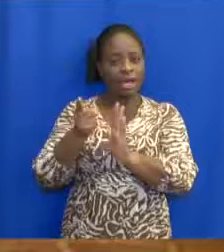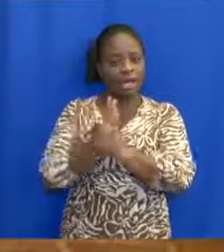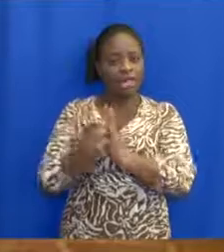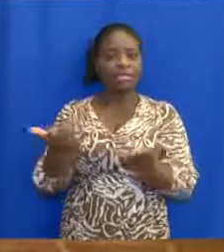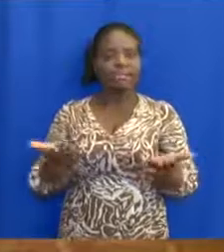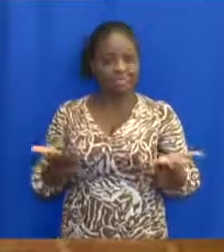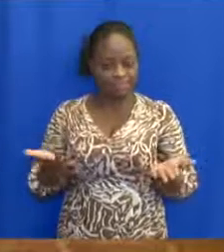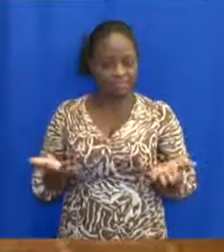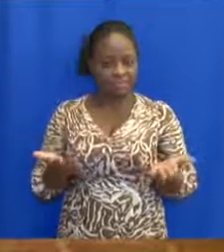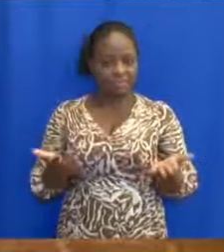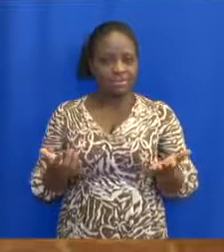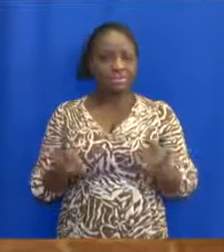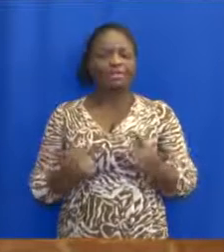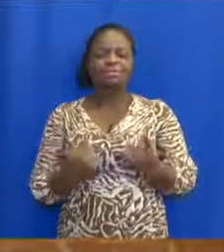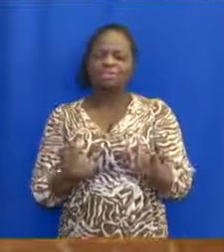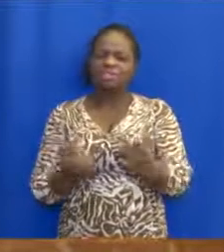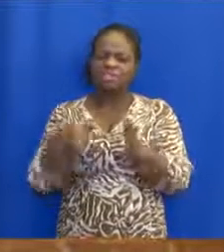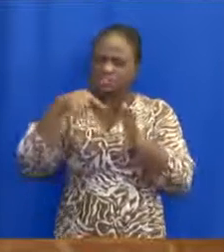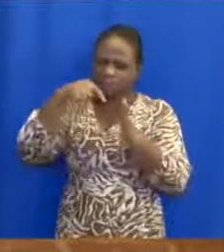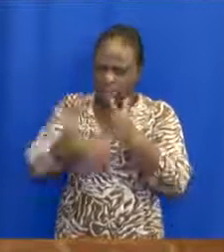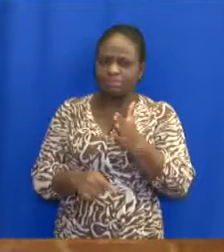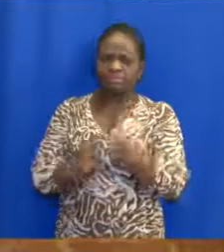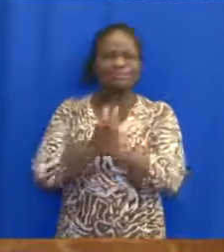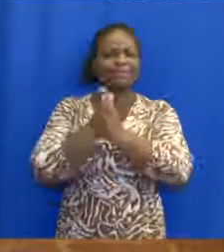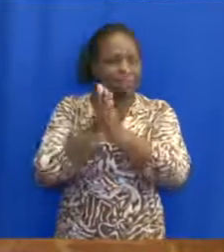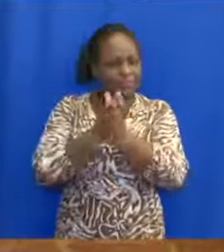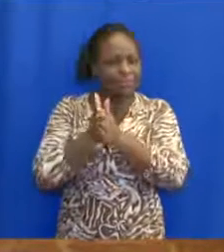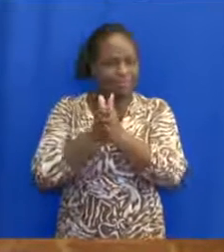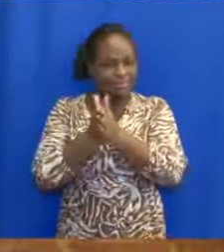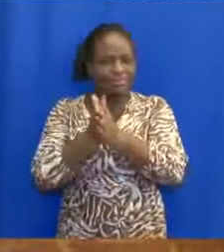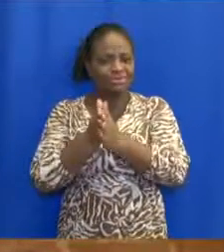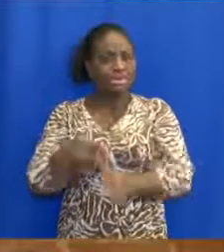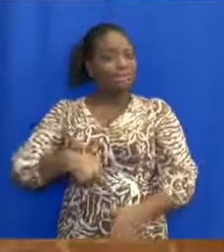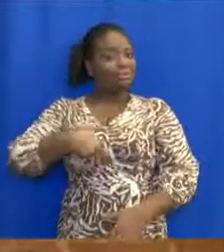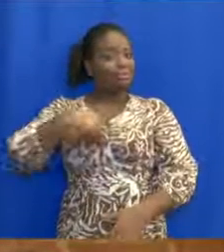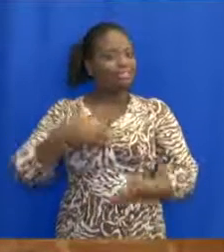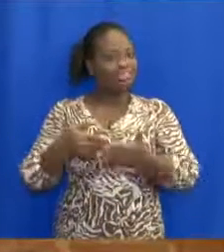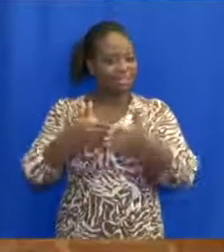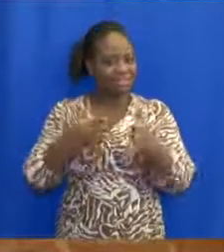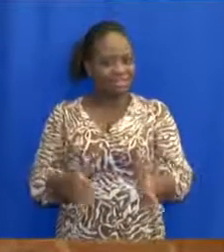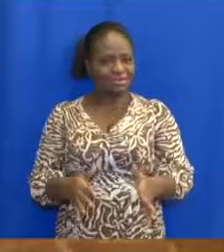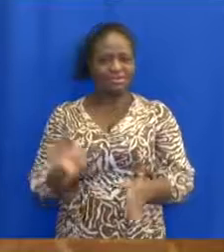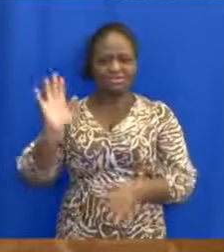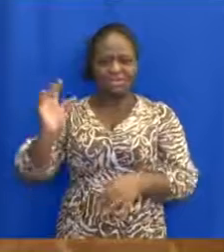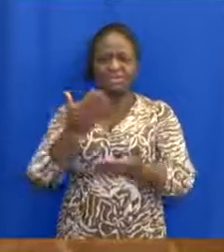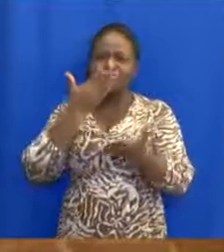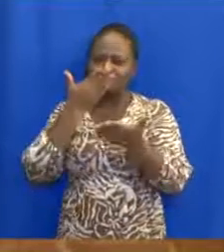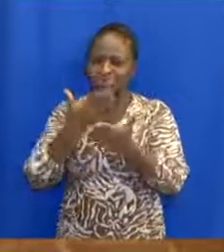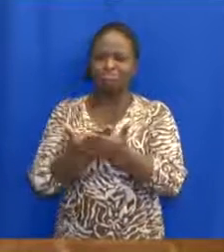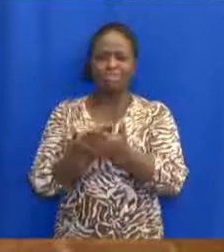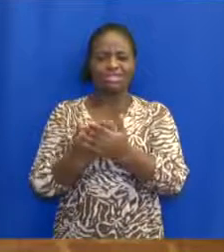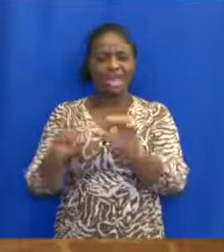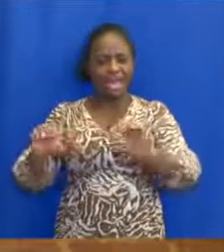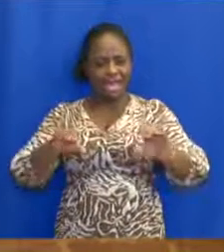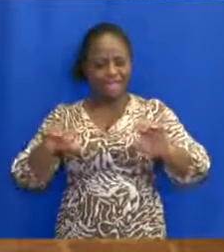service. I extend my deepest appreciation to our religious leaders for their strict adherence to the